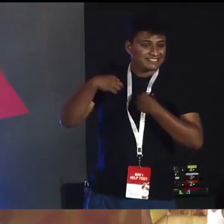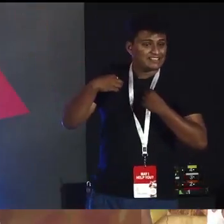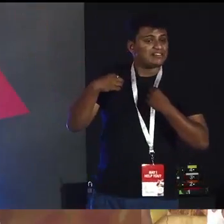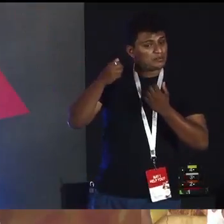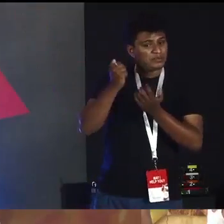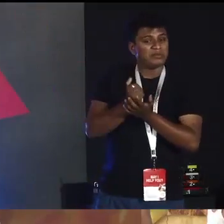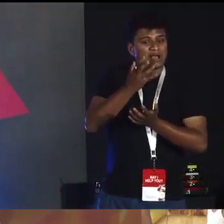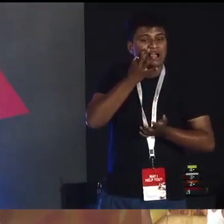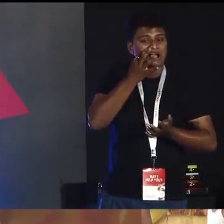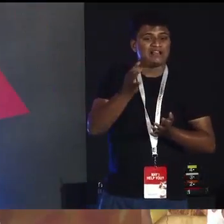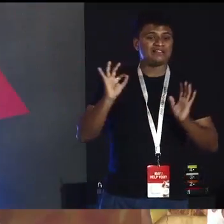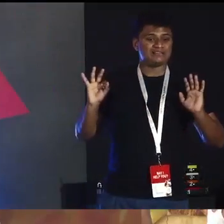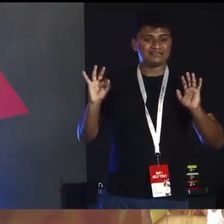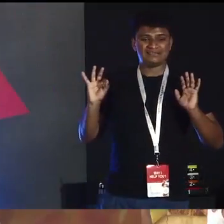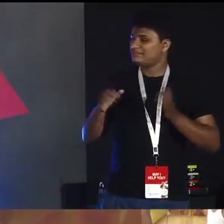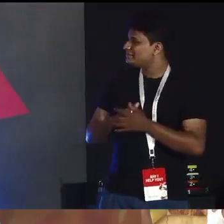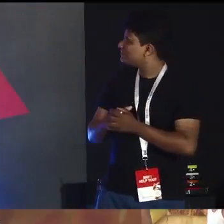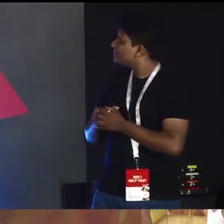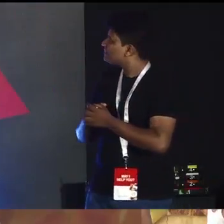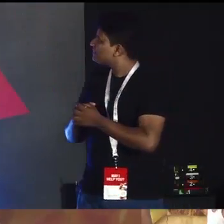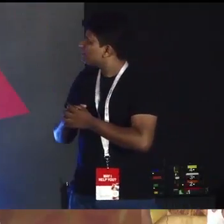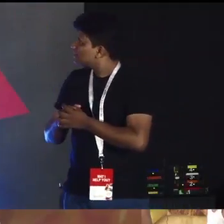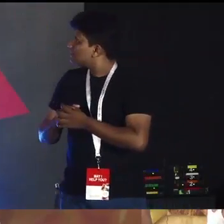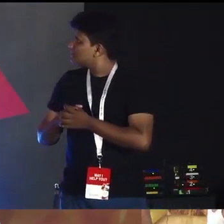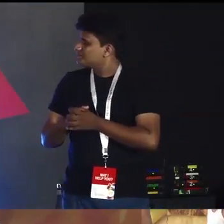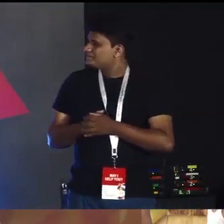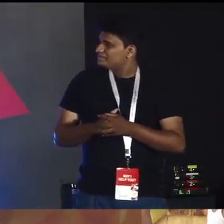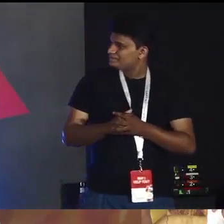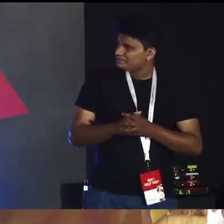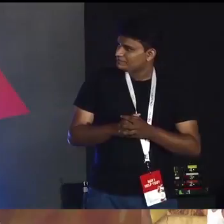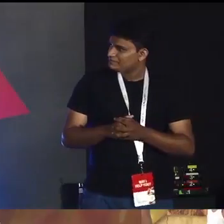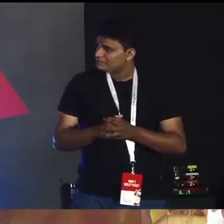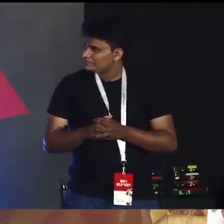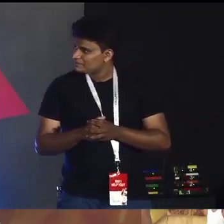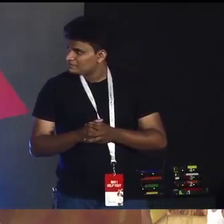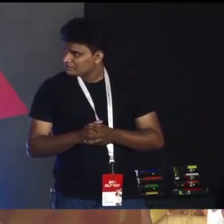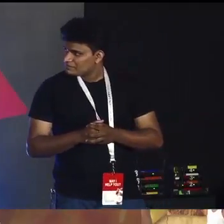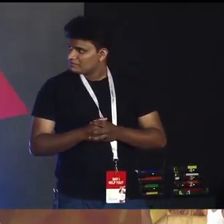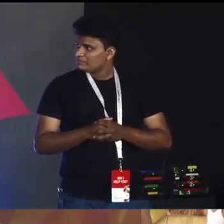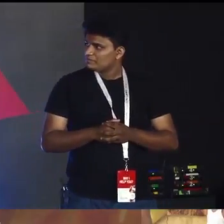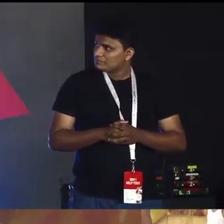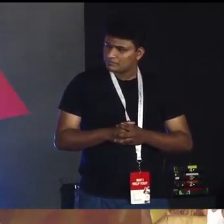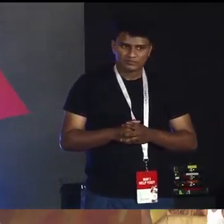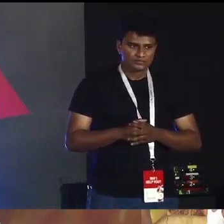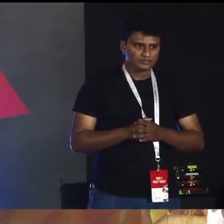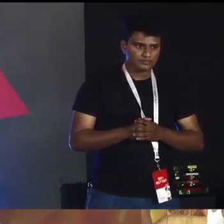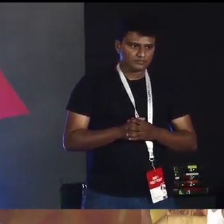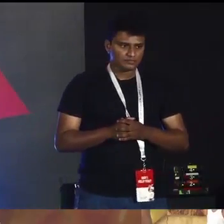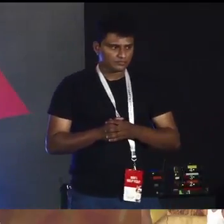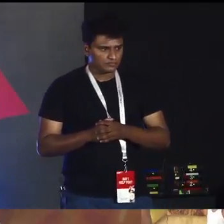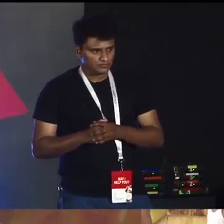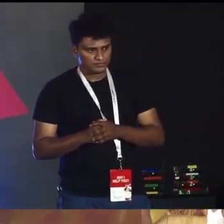for me, how come that piece of cloth is not important for every single person with whom we work, we live, we